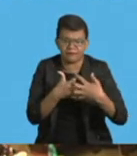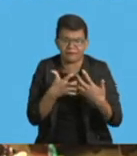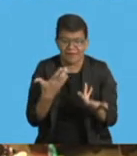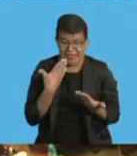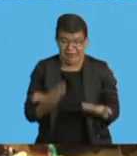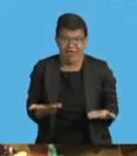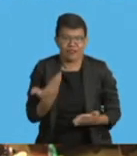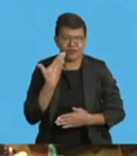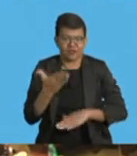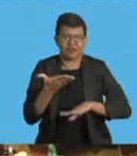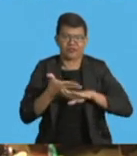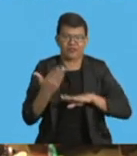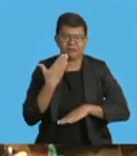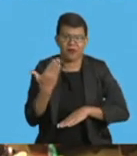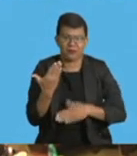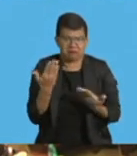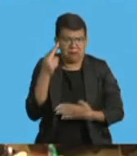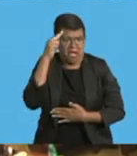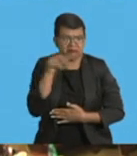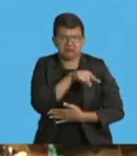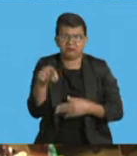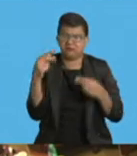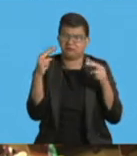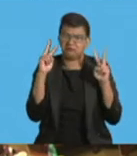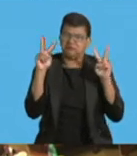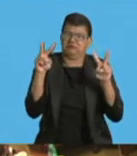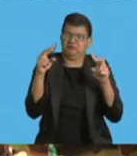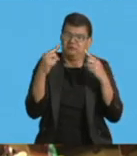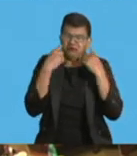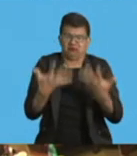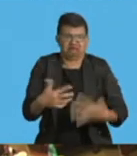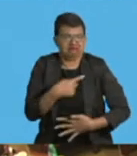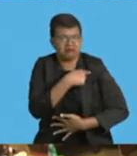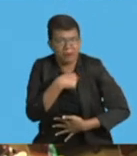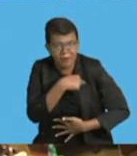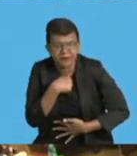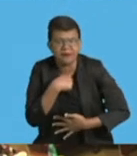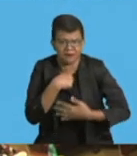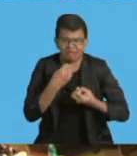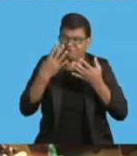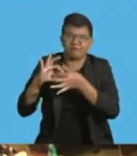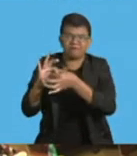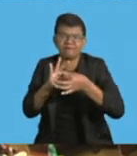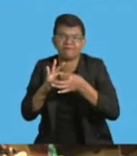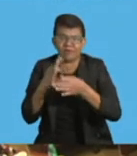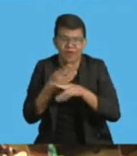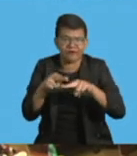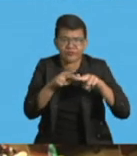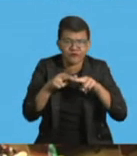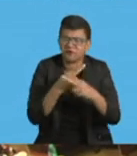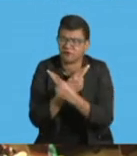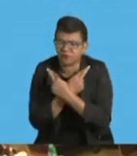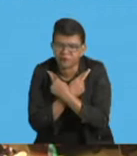shown commitment to re-engage with Fiji in a more respectful and inclusive way. I welcome the